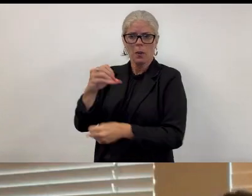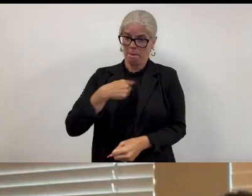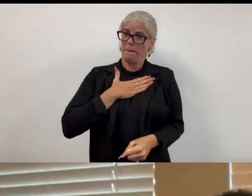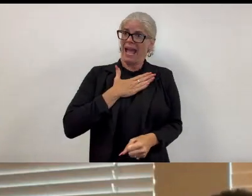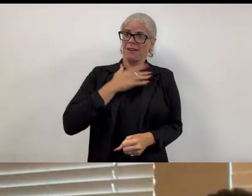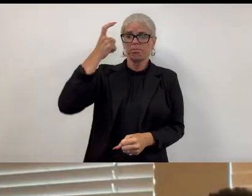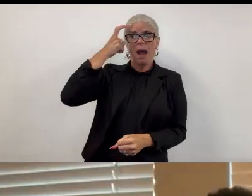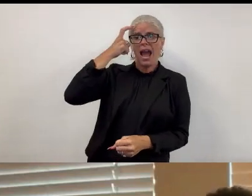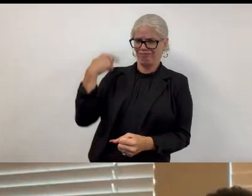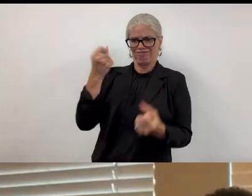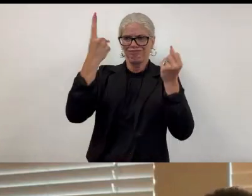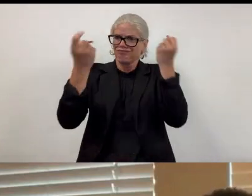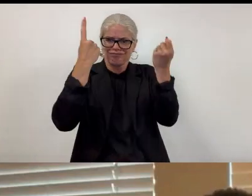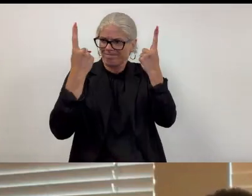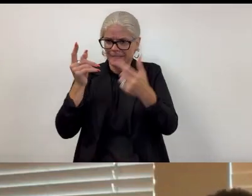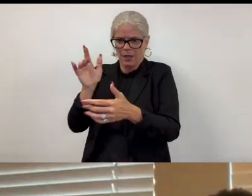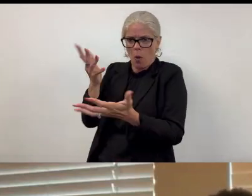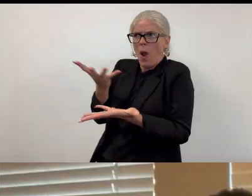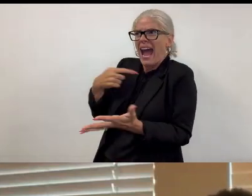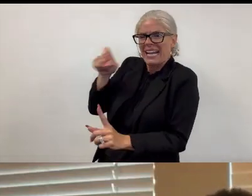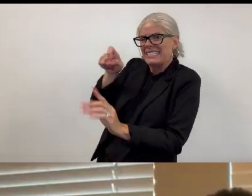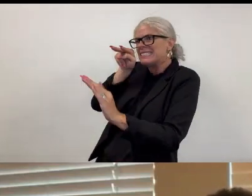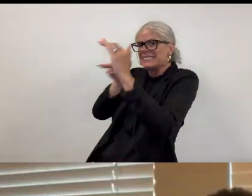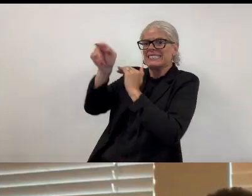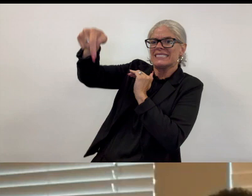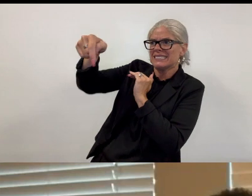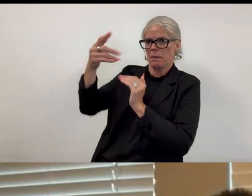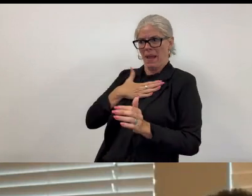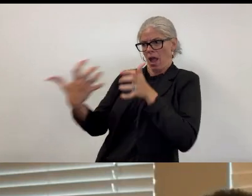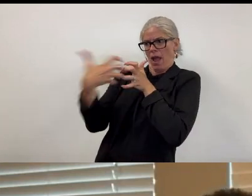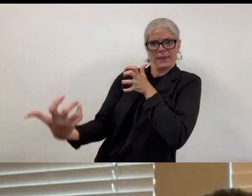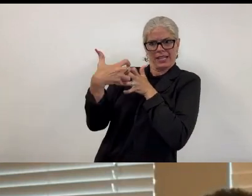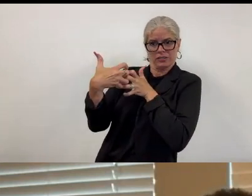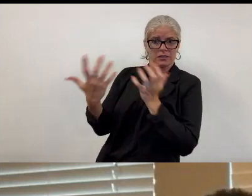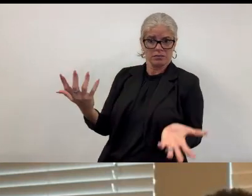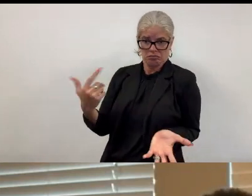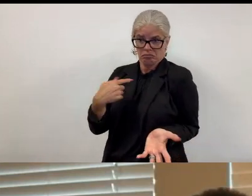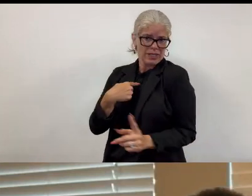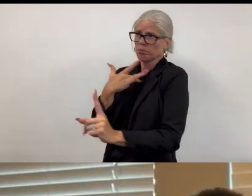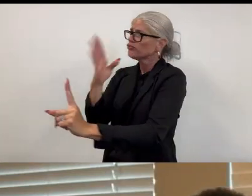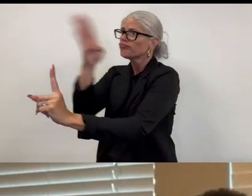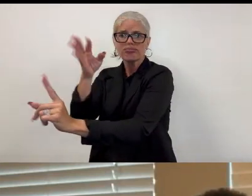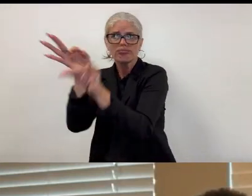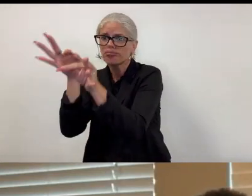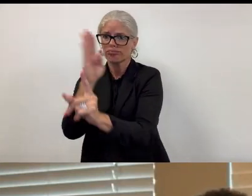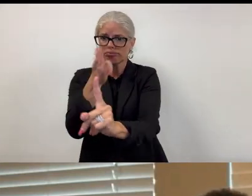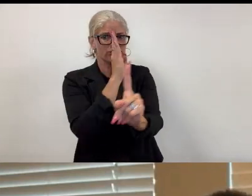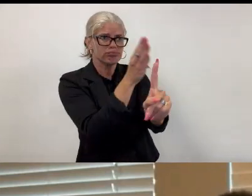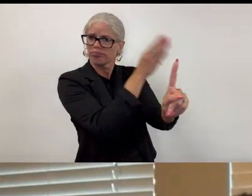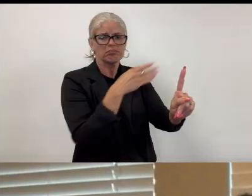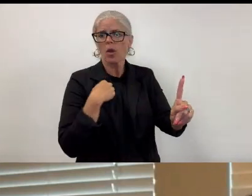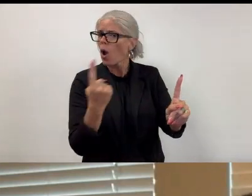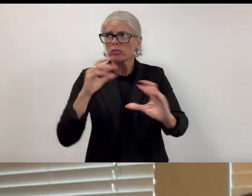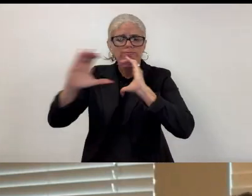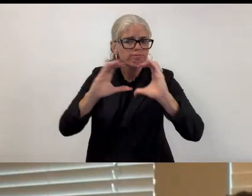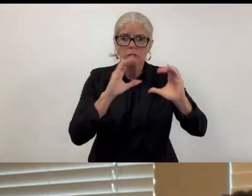And having done this for 30 years, I'm pretty familiar with the accommodations that I need. And I also am very